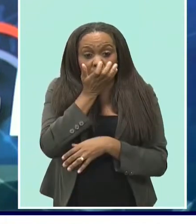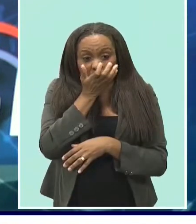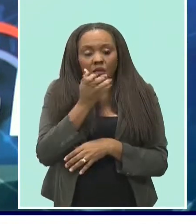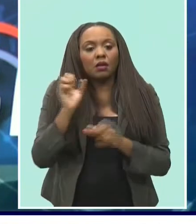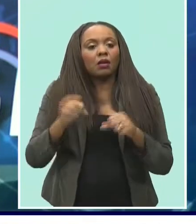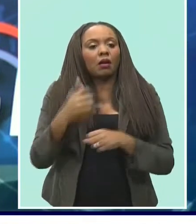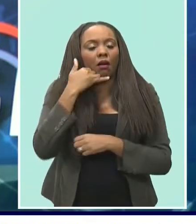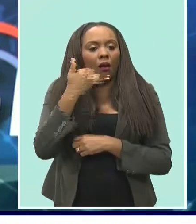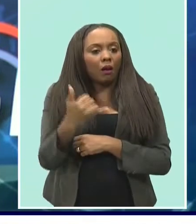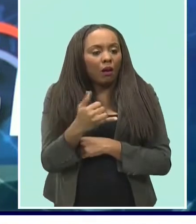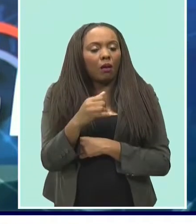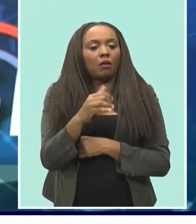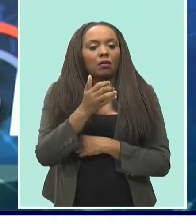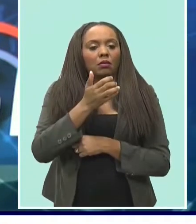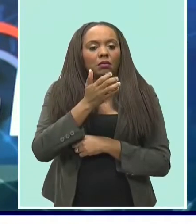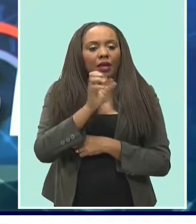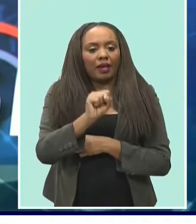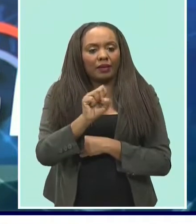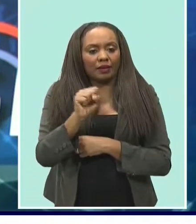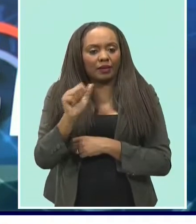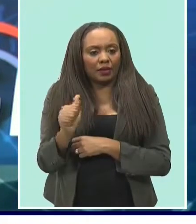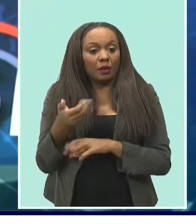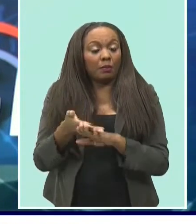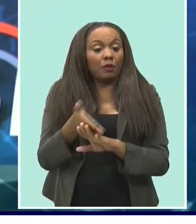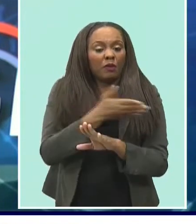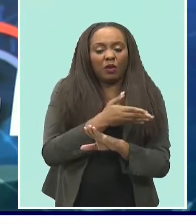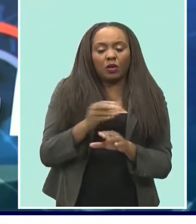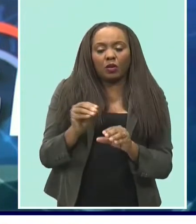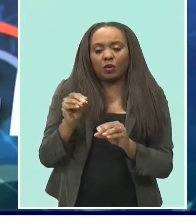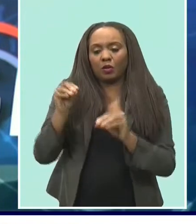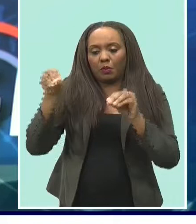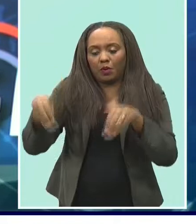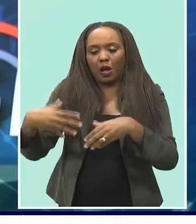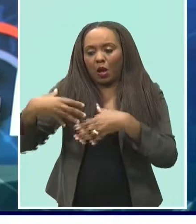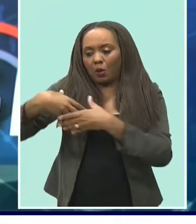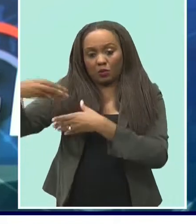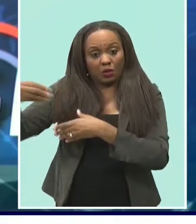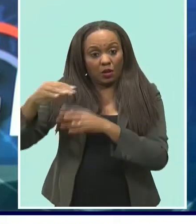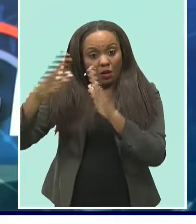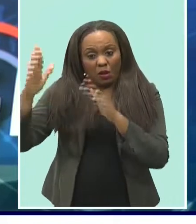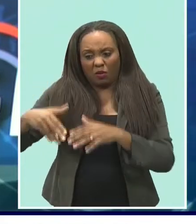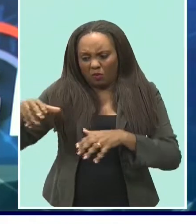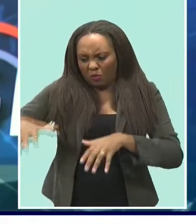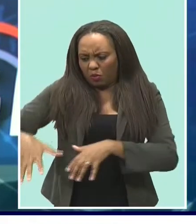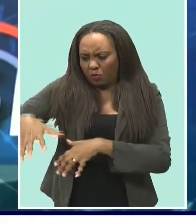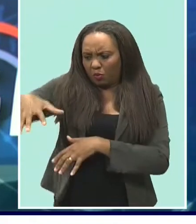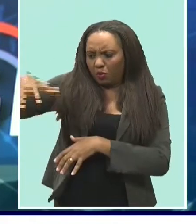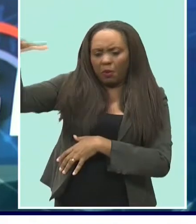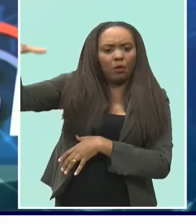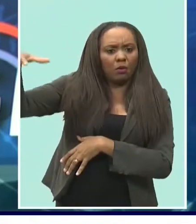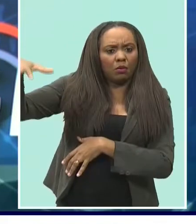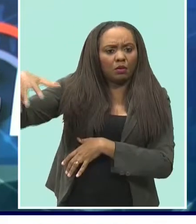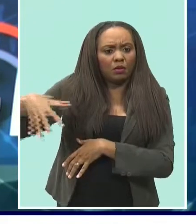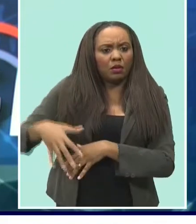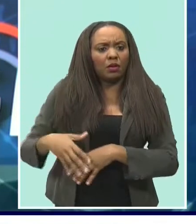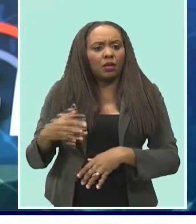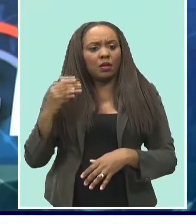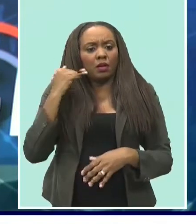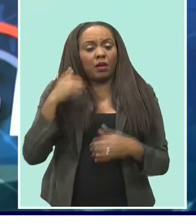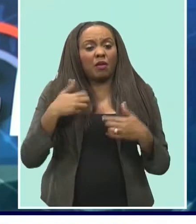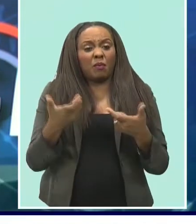their bulk waste before they place it outside. He's also asking those who purchase large appliances to fold and tie the